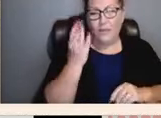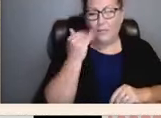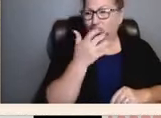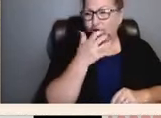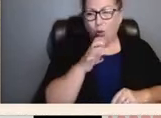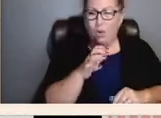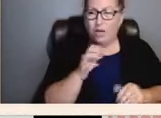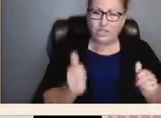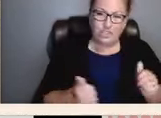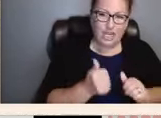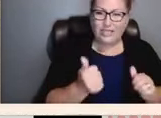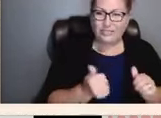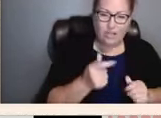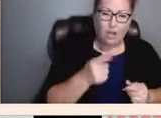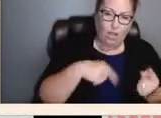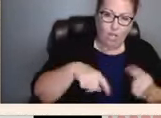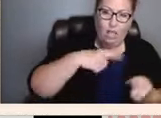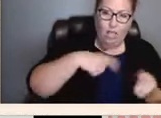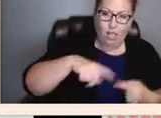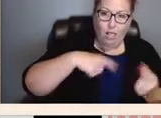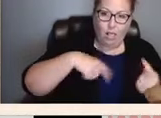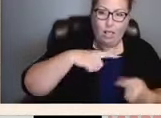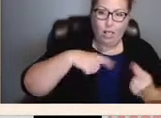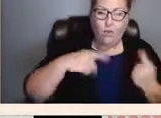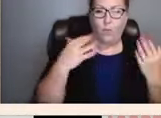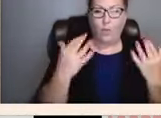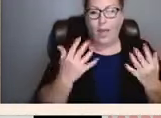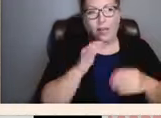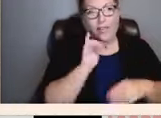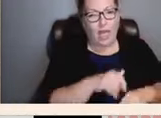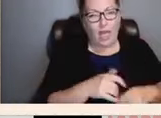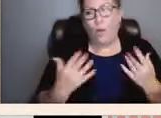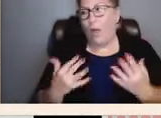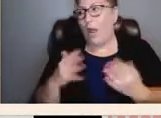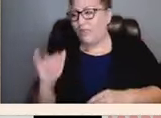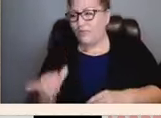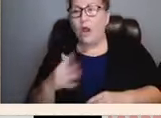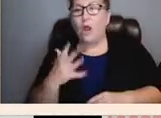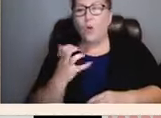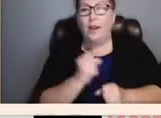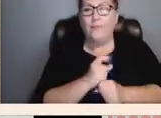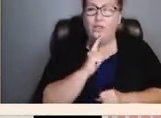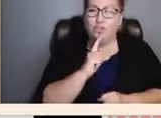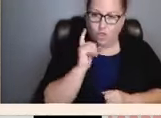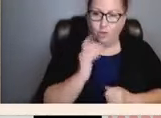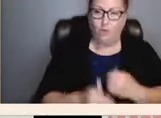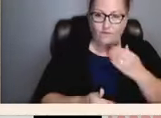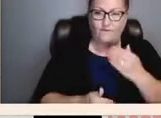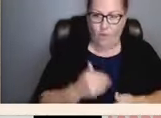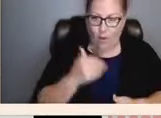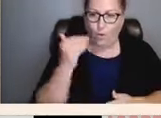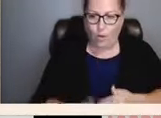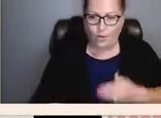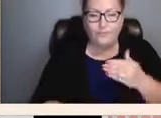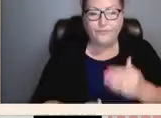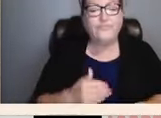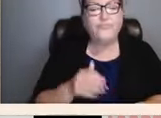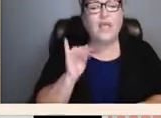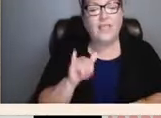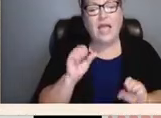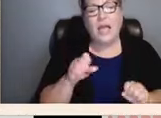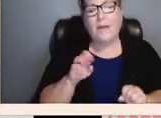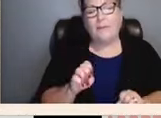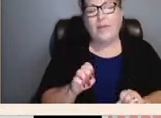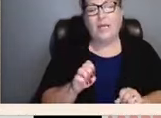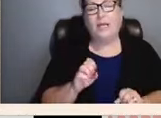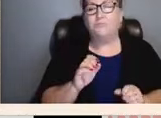or spin your wheels waiting on this or waiting on that. You want to make sure you're moving forward. And that can be a small pace,